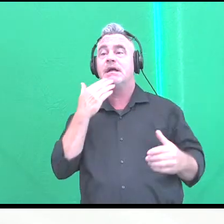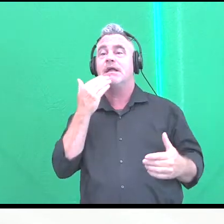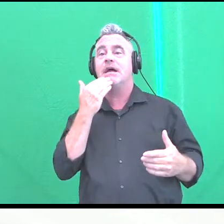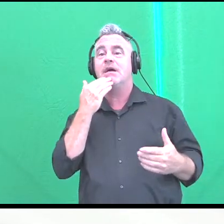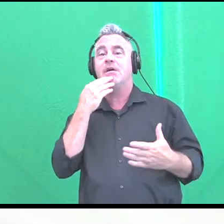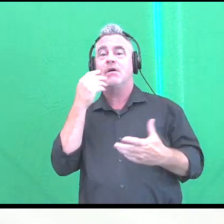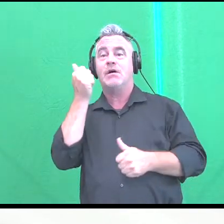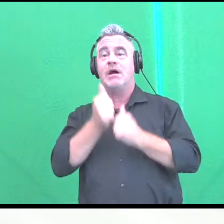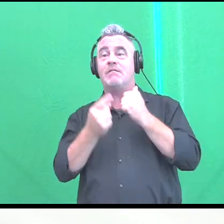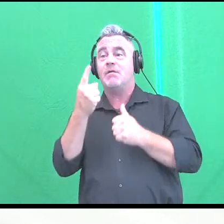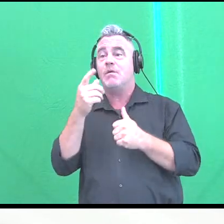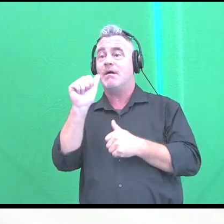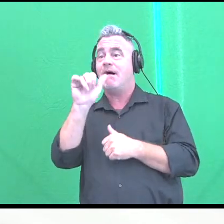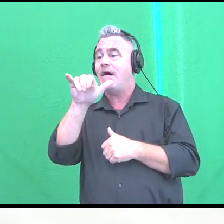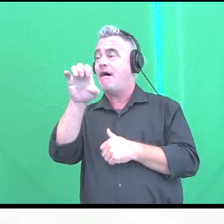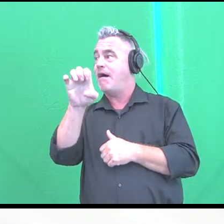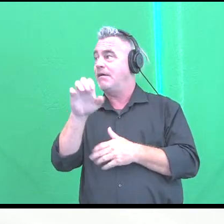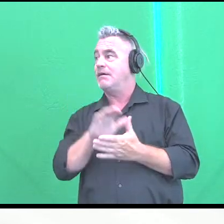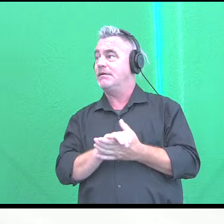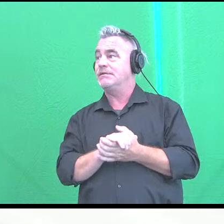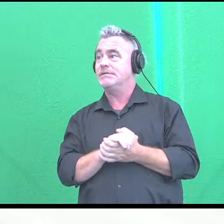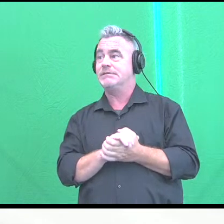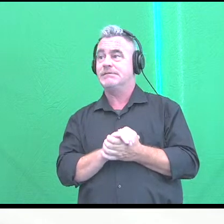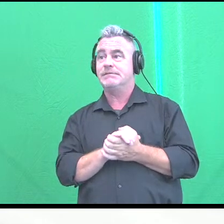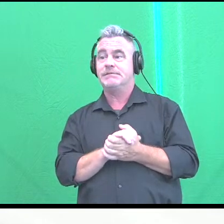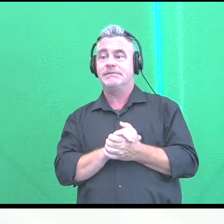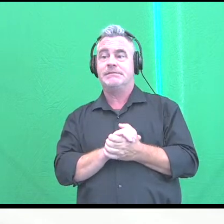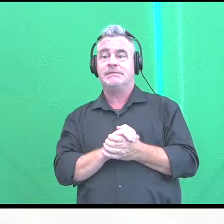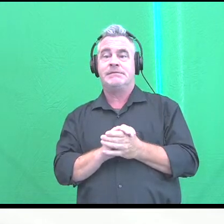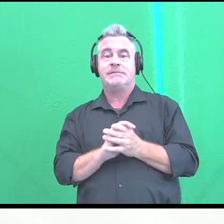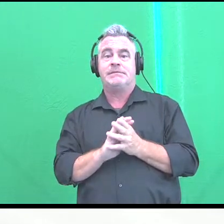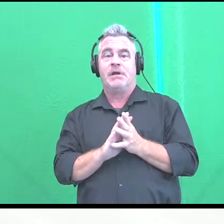those in favor? Aye. Aye. Thank you.